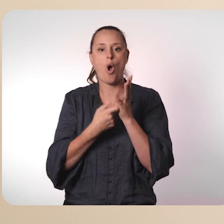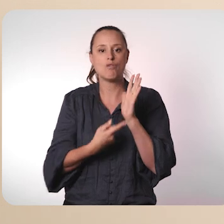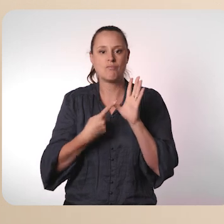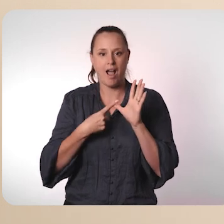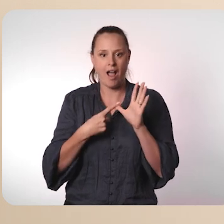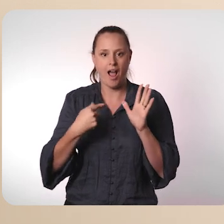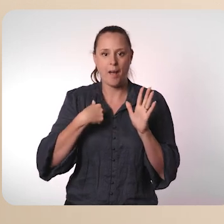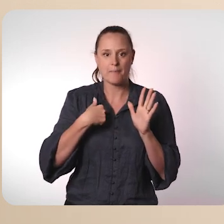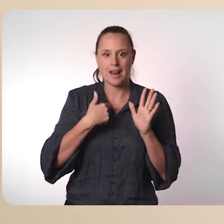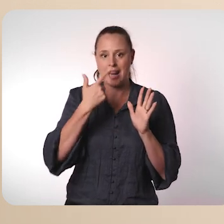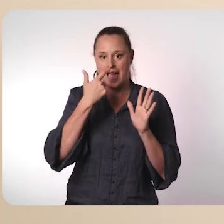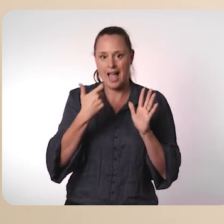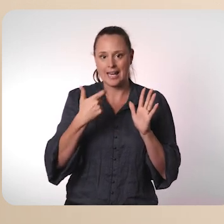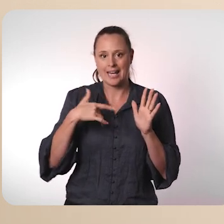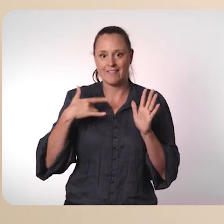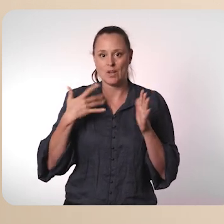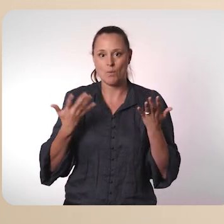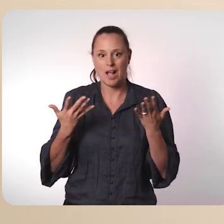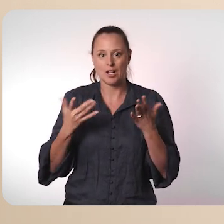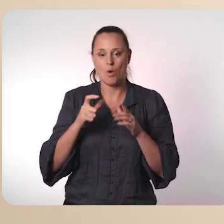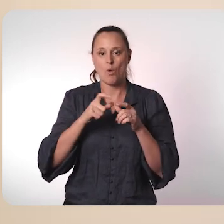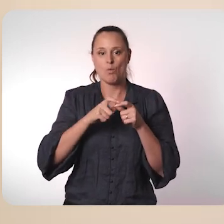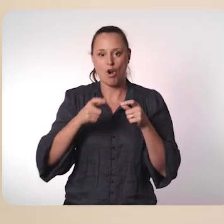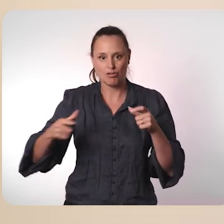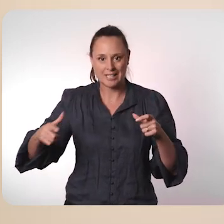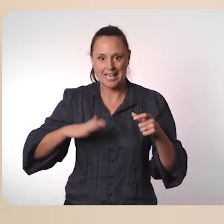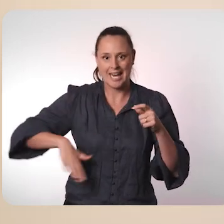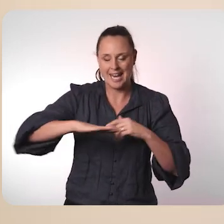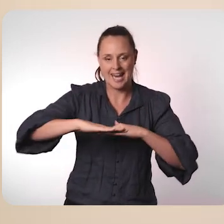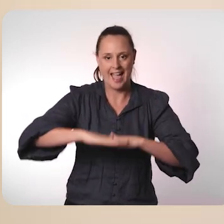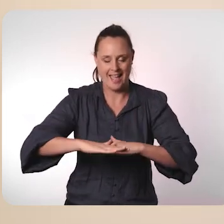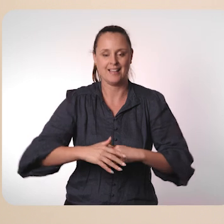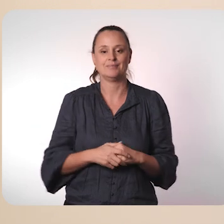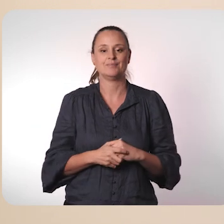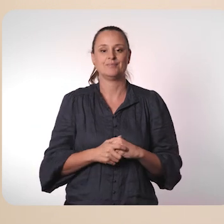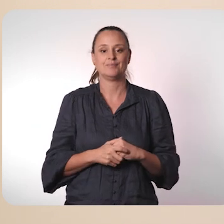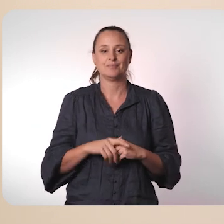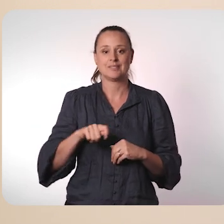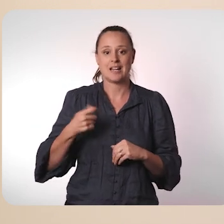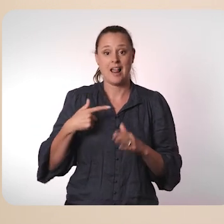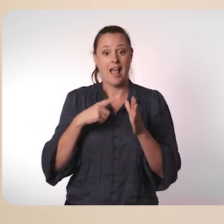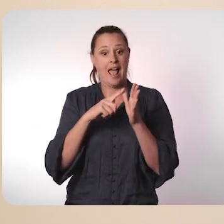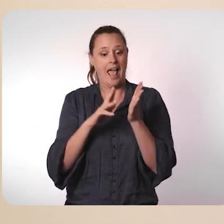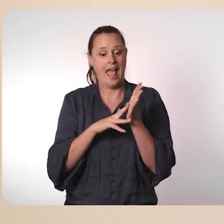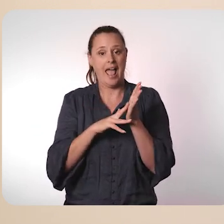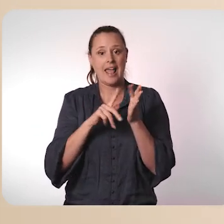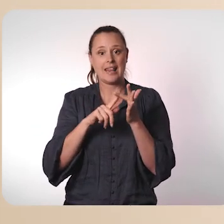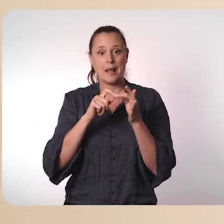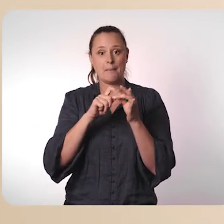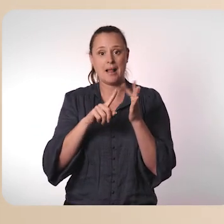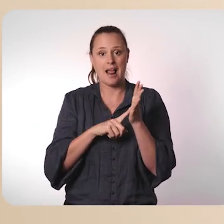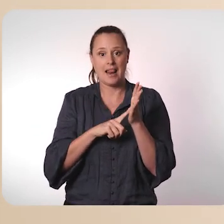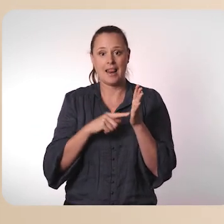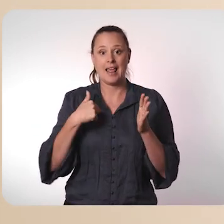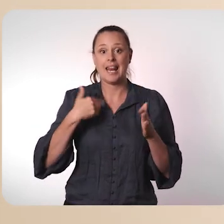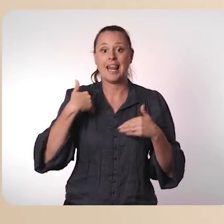privileged to live on the lands of the Wurundjeri people of the Kulin Nation. Hi, my name's Annabelle. I live and work in regional Victoria, and